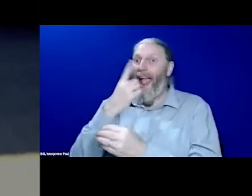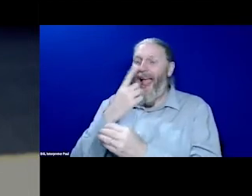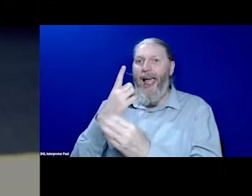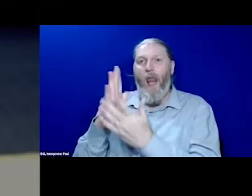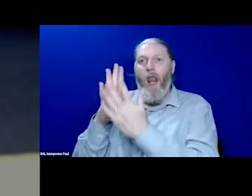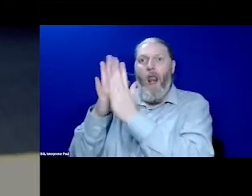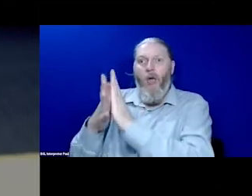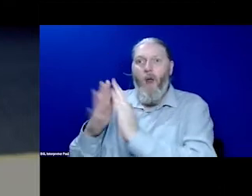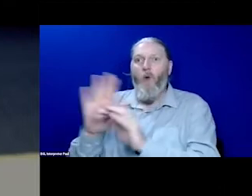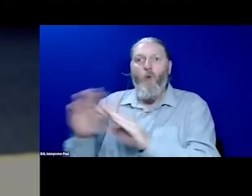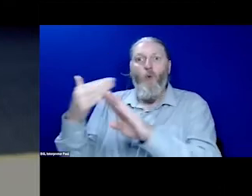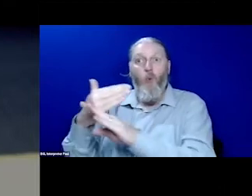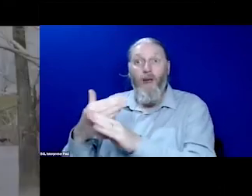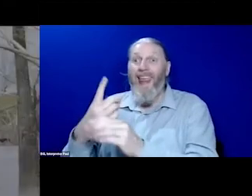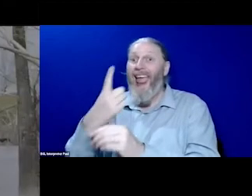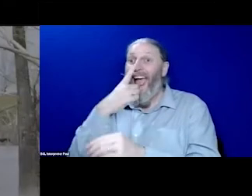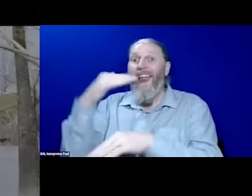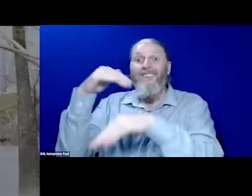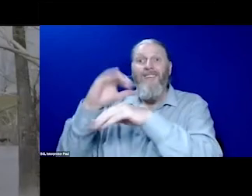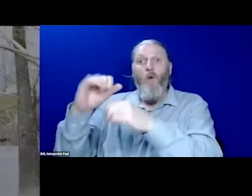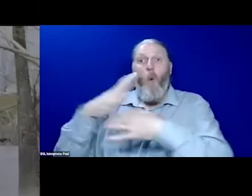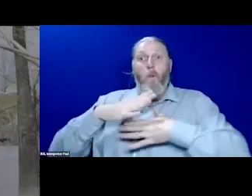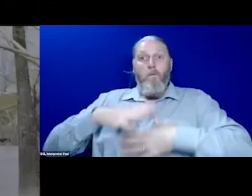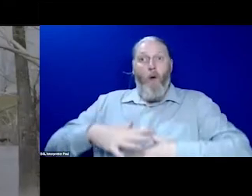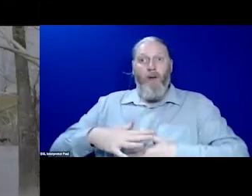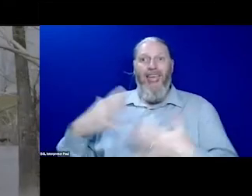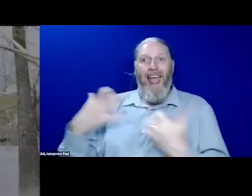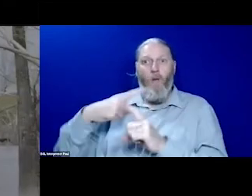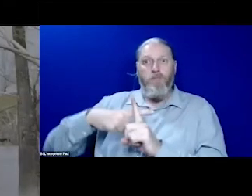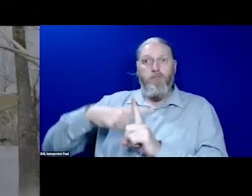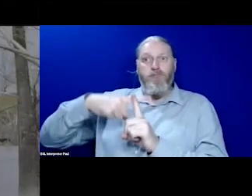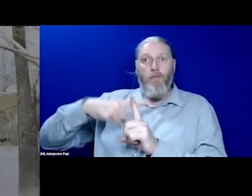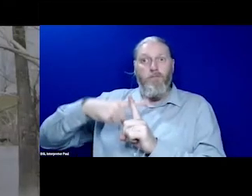to thermoregulate. Next slide.